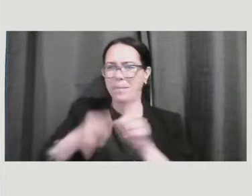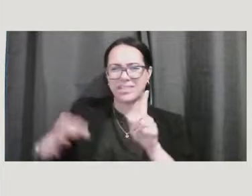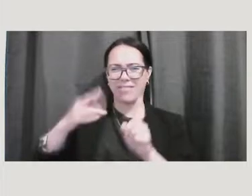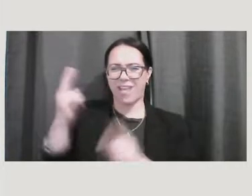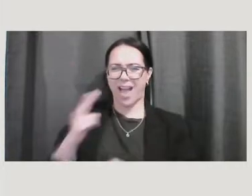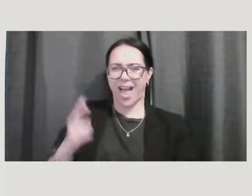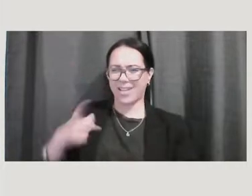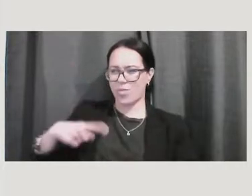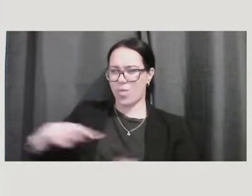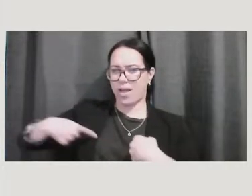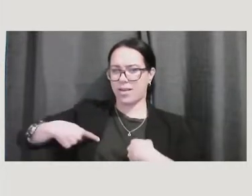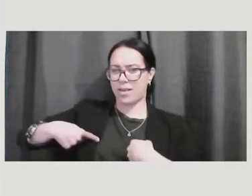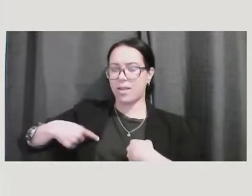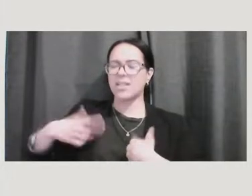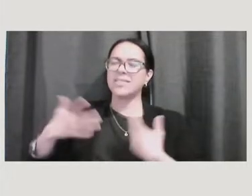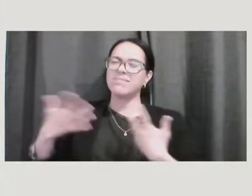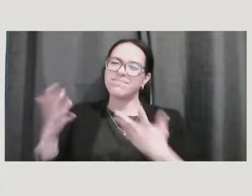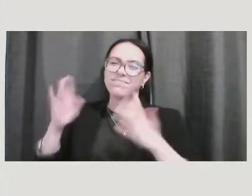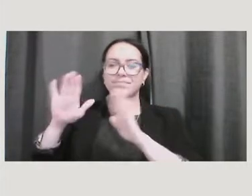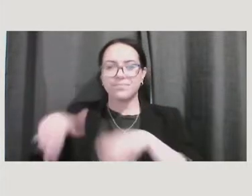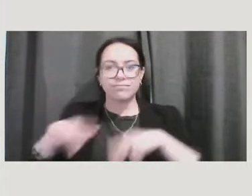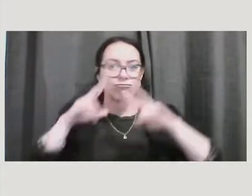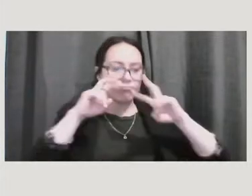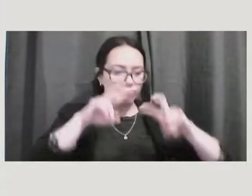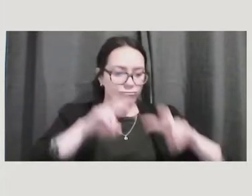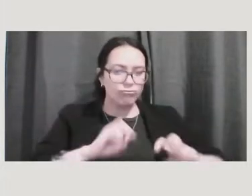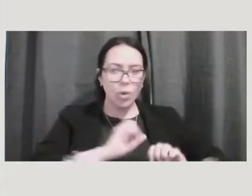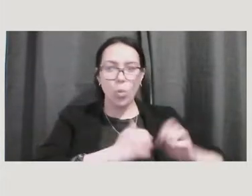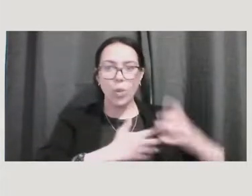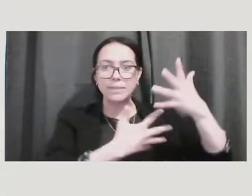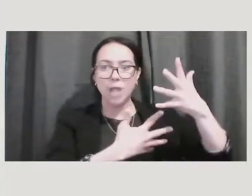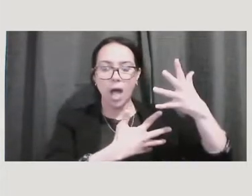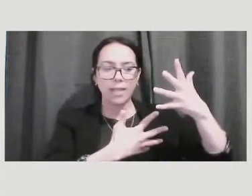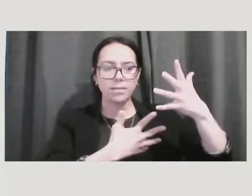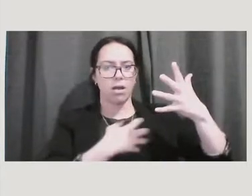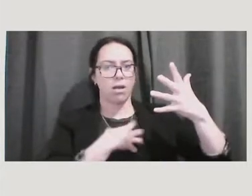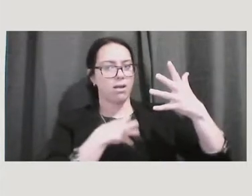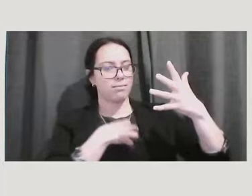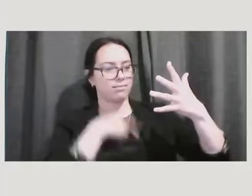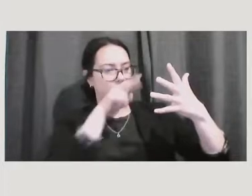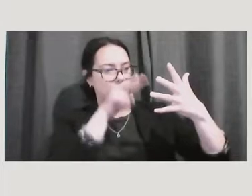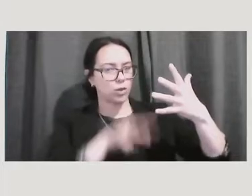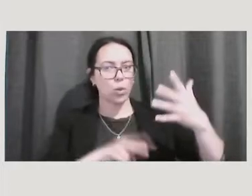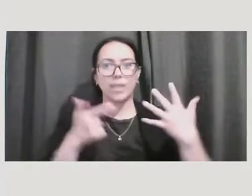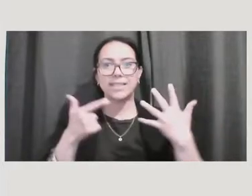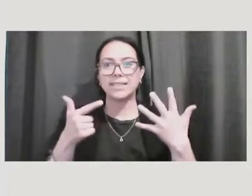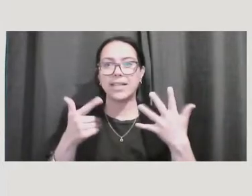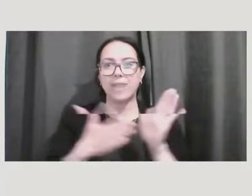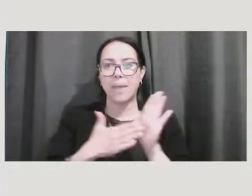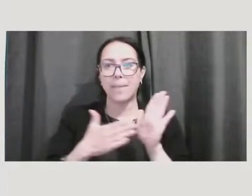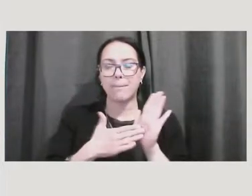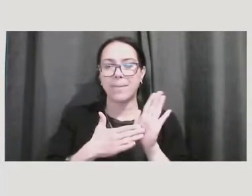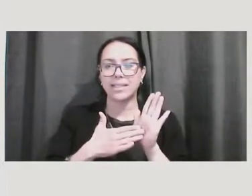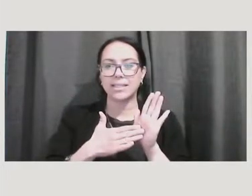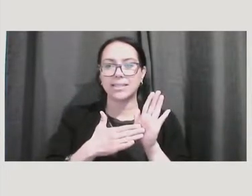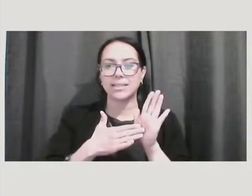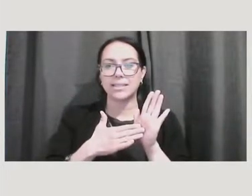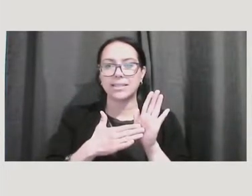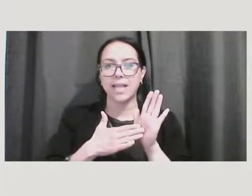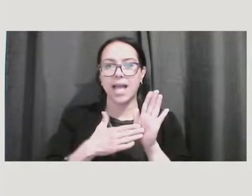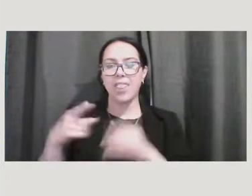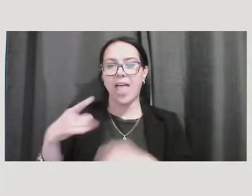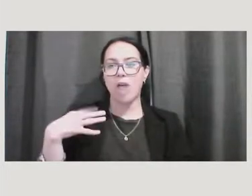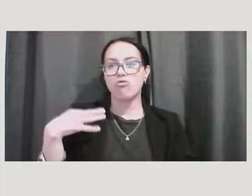but I looked at the website and I saw my committee I saw the seven members that represented the main island